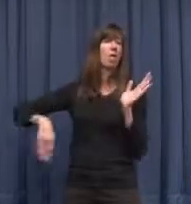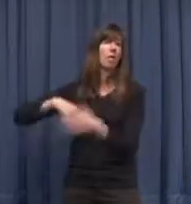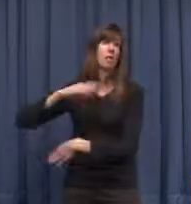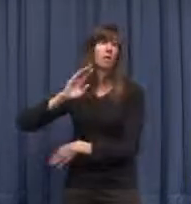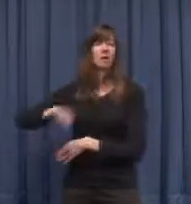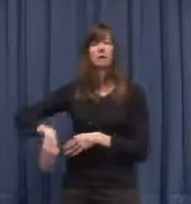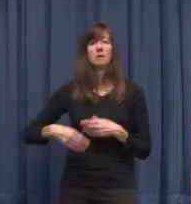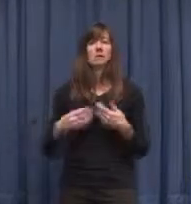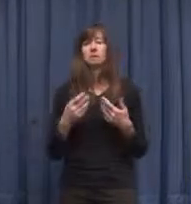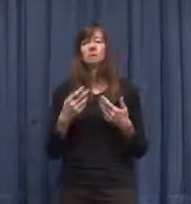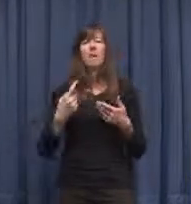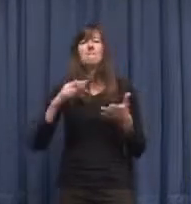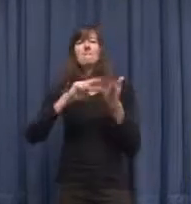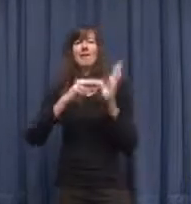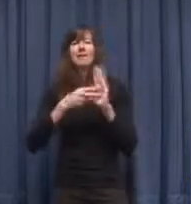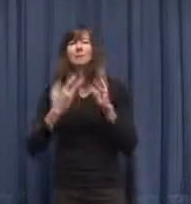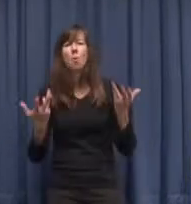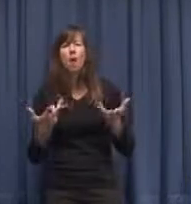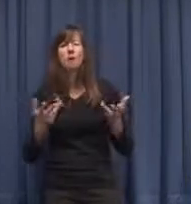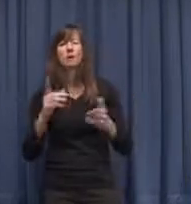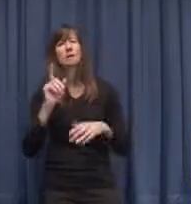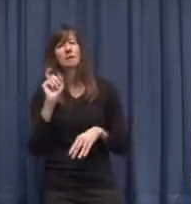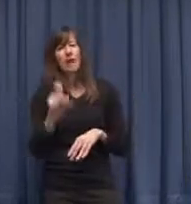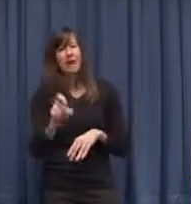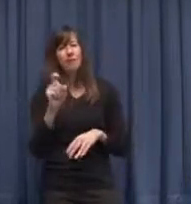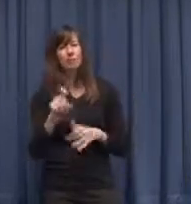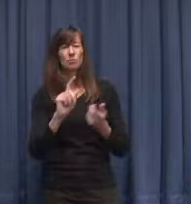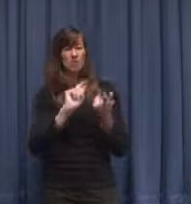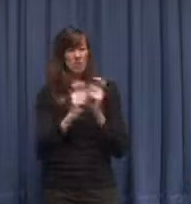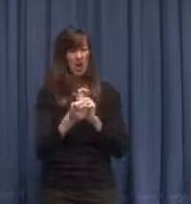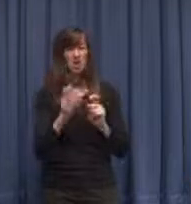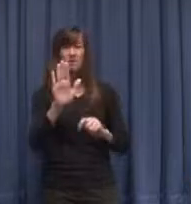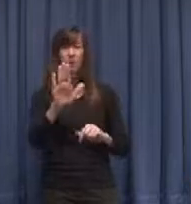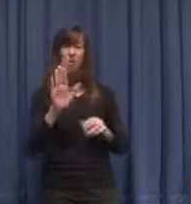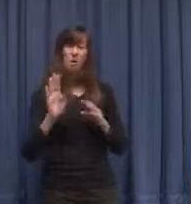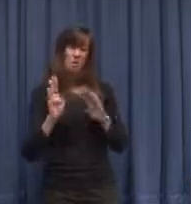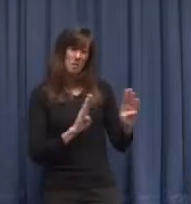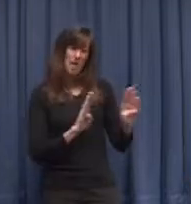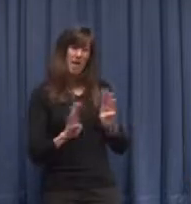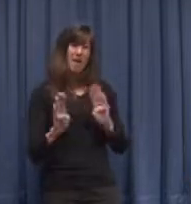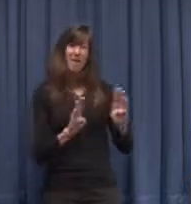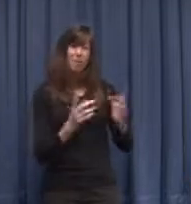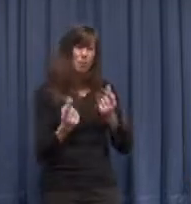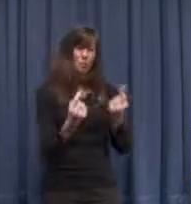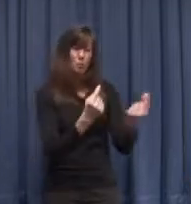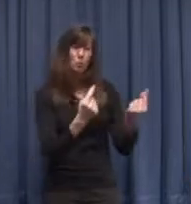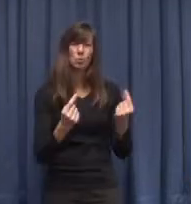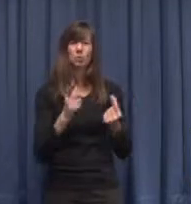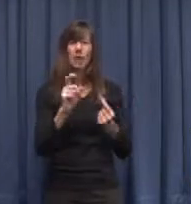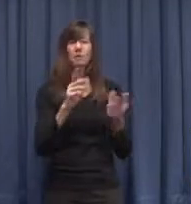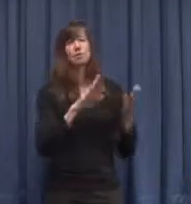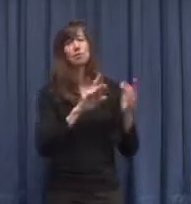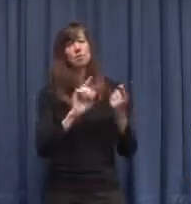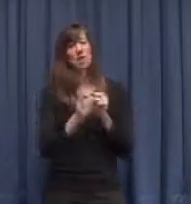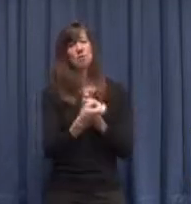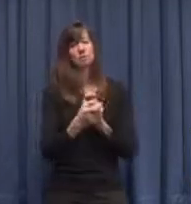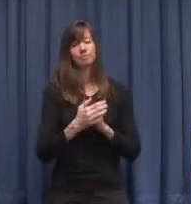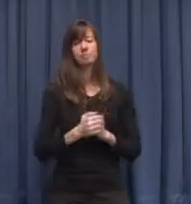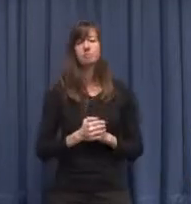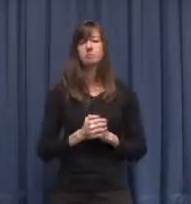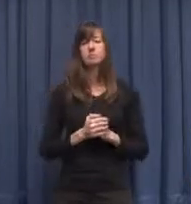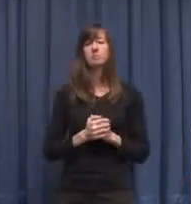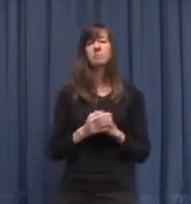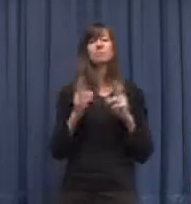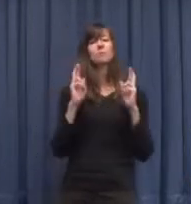thank you in advance for doing that. I hope that to the degree possible, you can have a